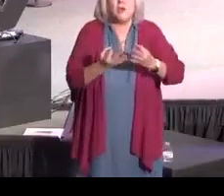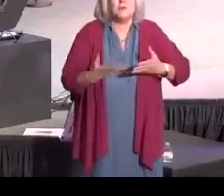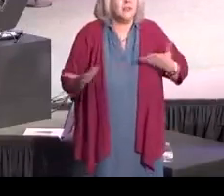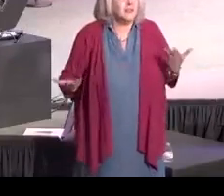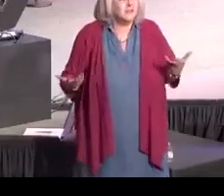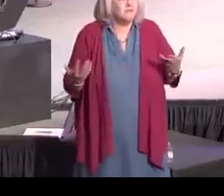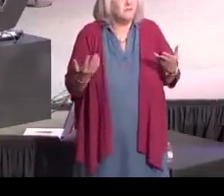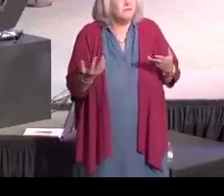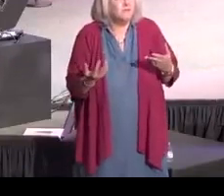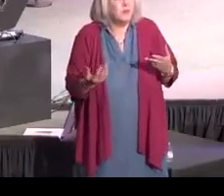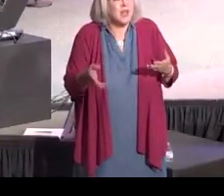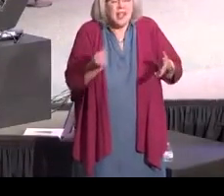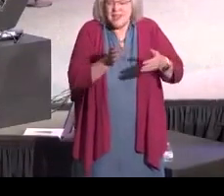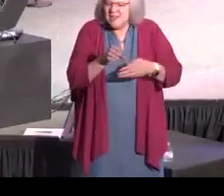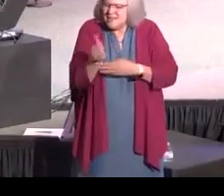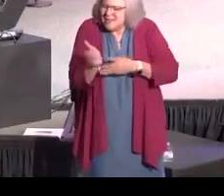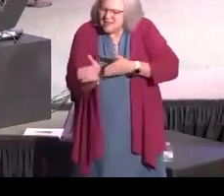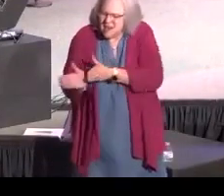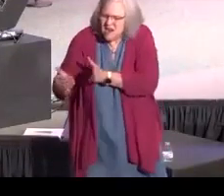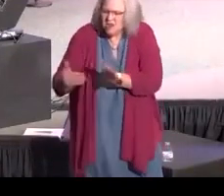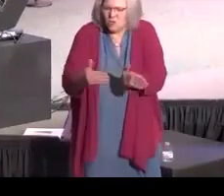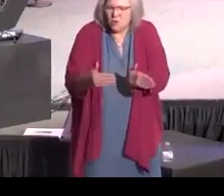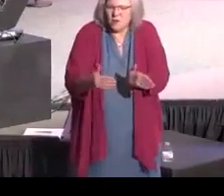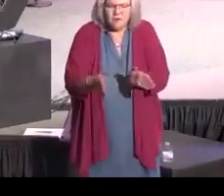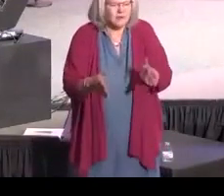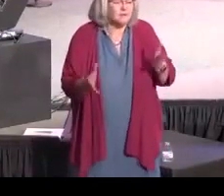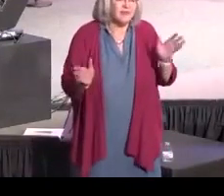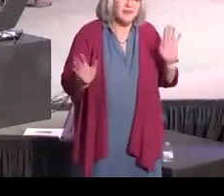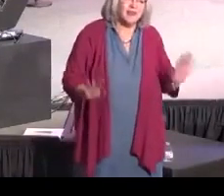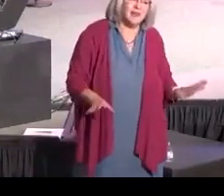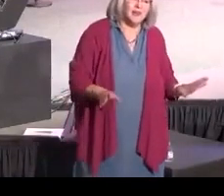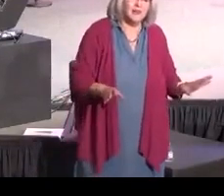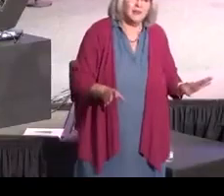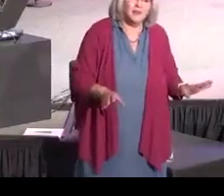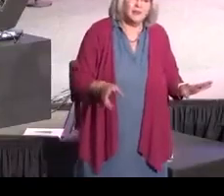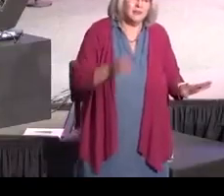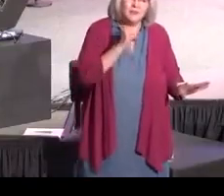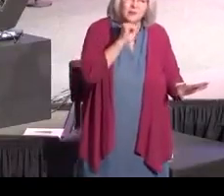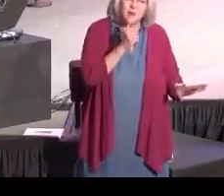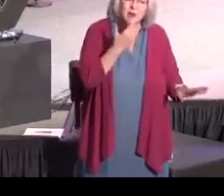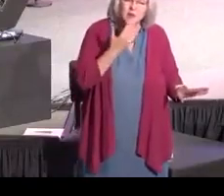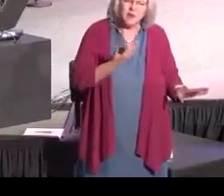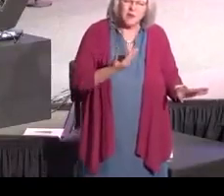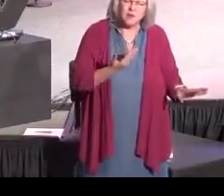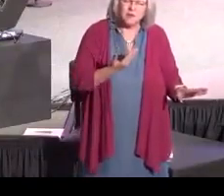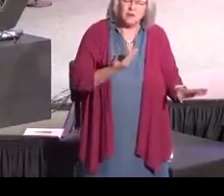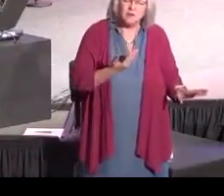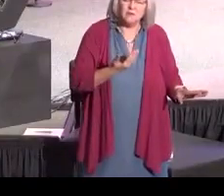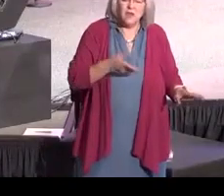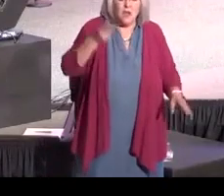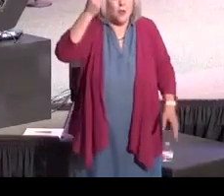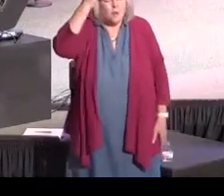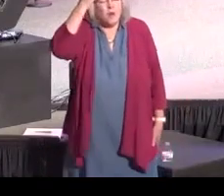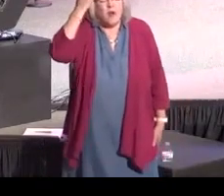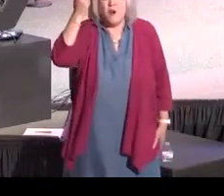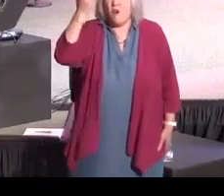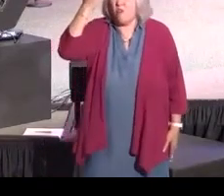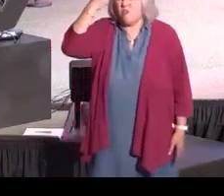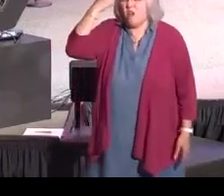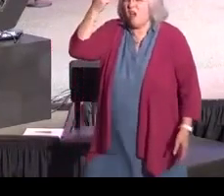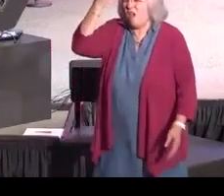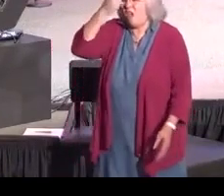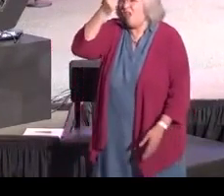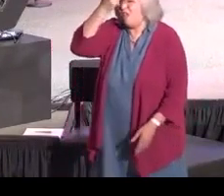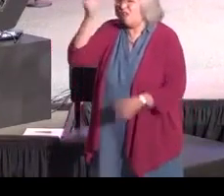Sometimes detours in life are not the dream destination. You know what I'm saying? He thought he was going to Italy, but he wound